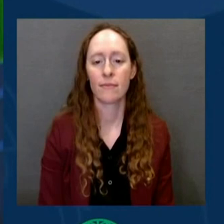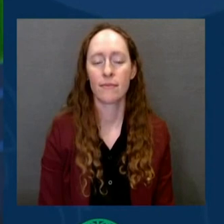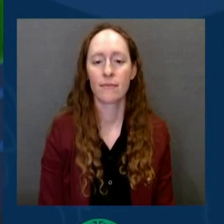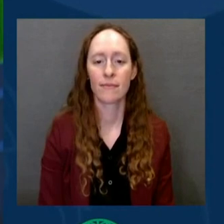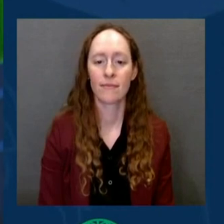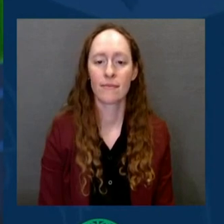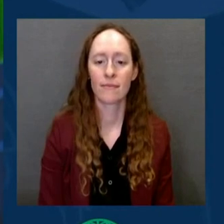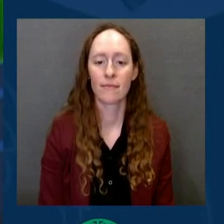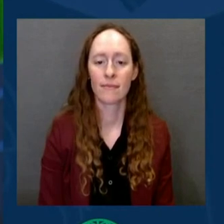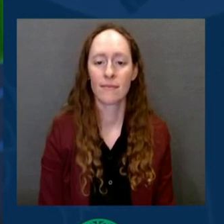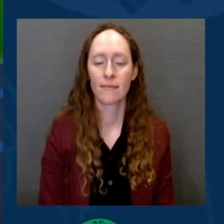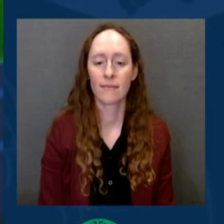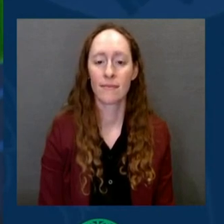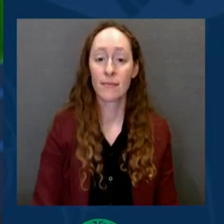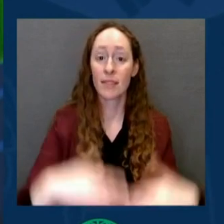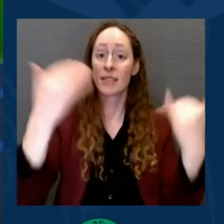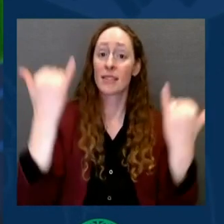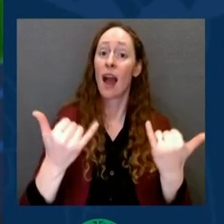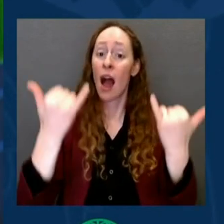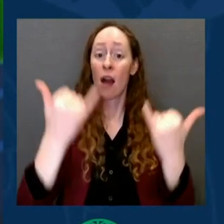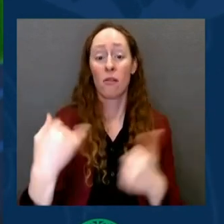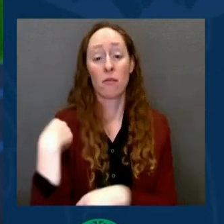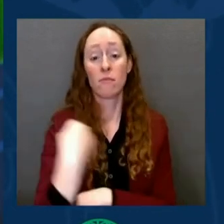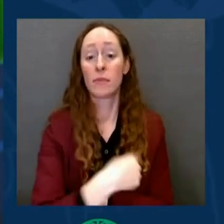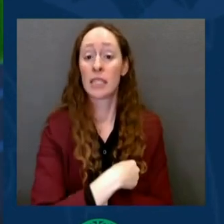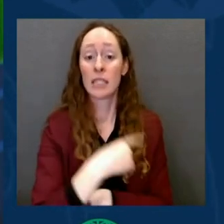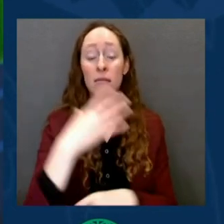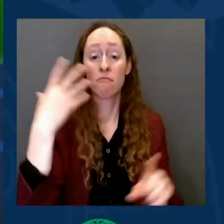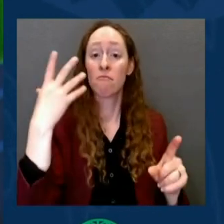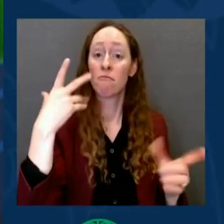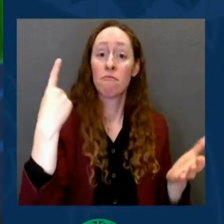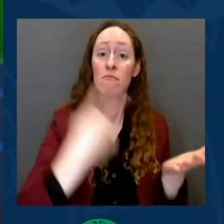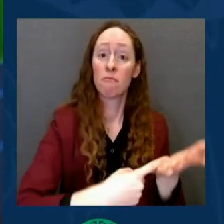to affect the Zimbabwean people.